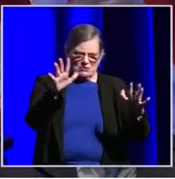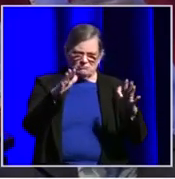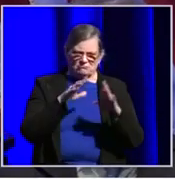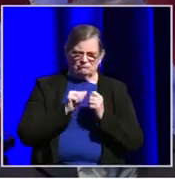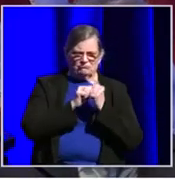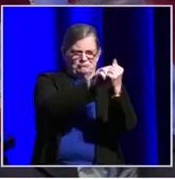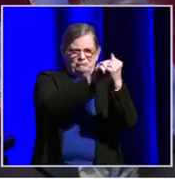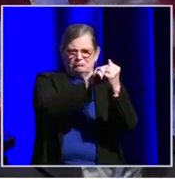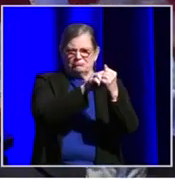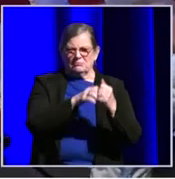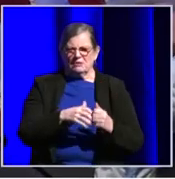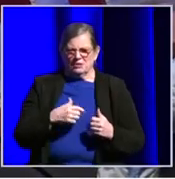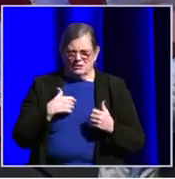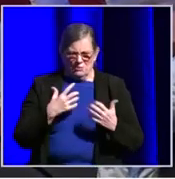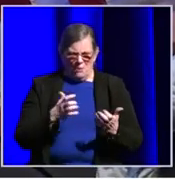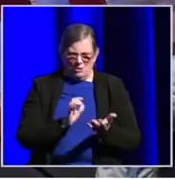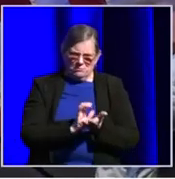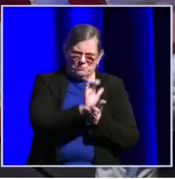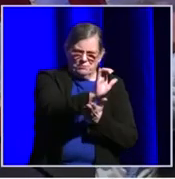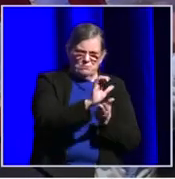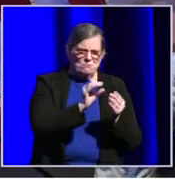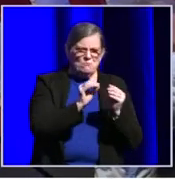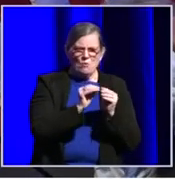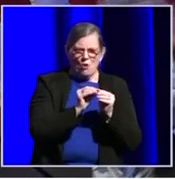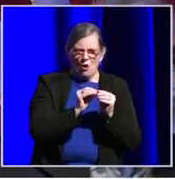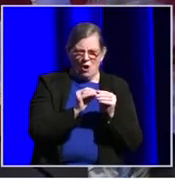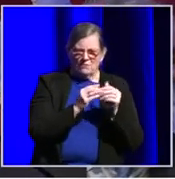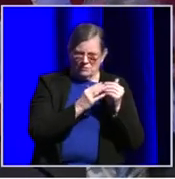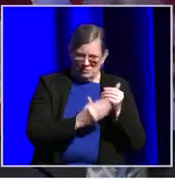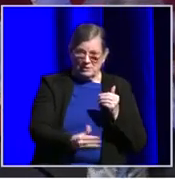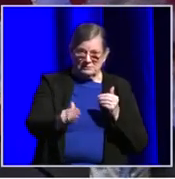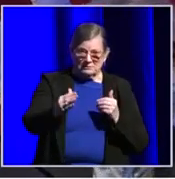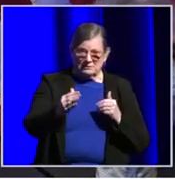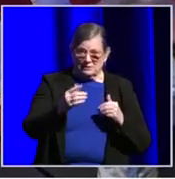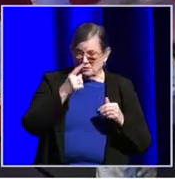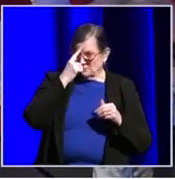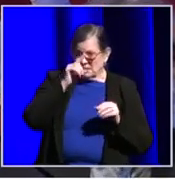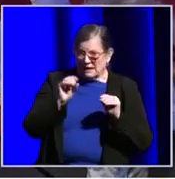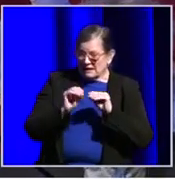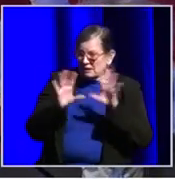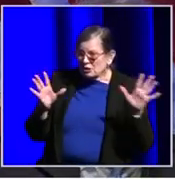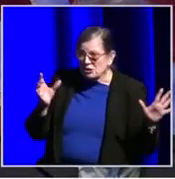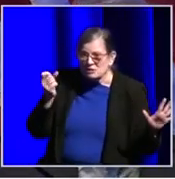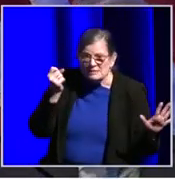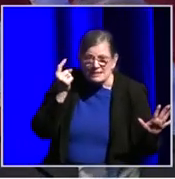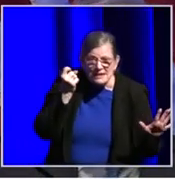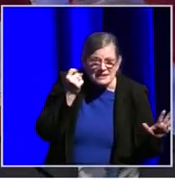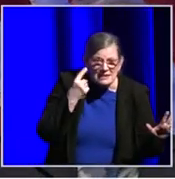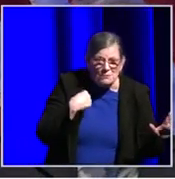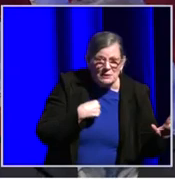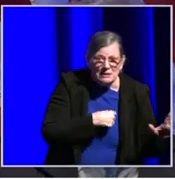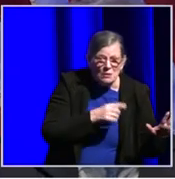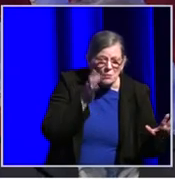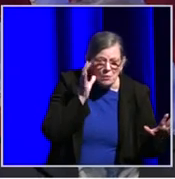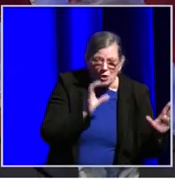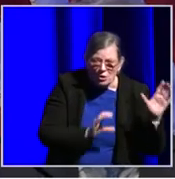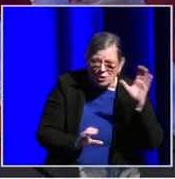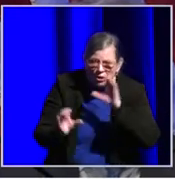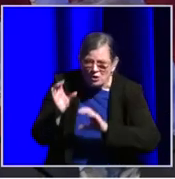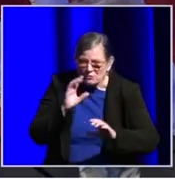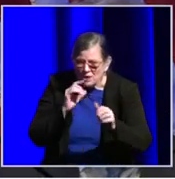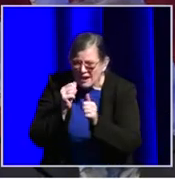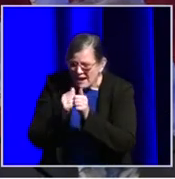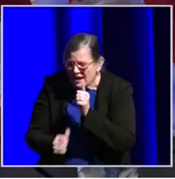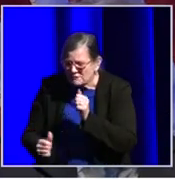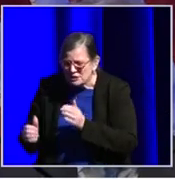ever before. But let me be clear, we will explore every strategy to get